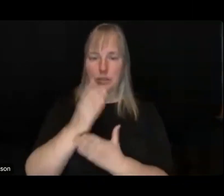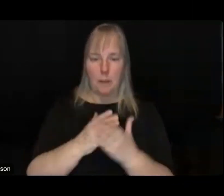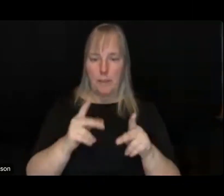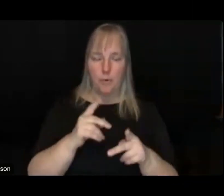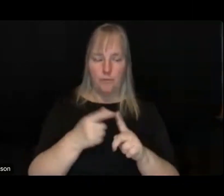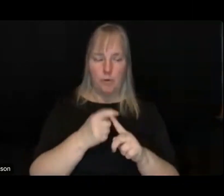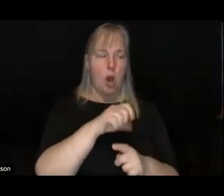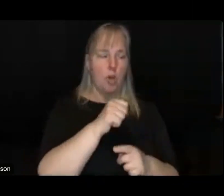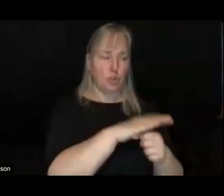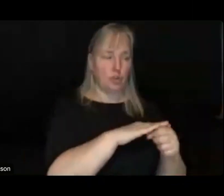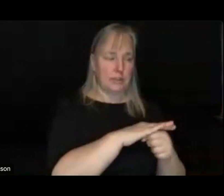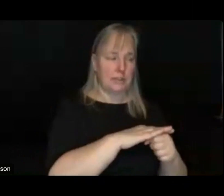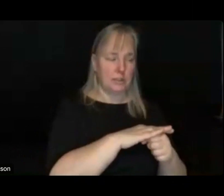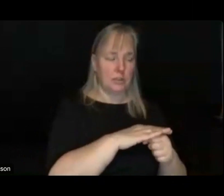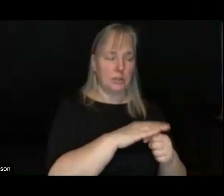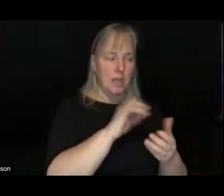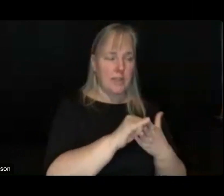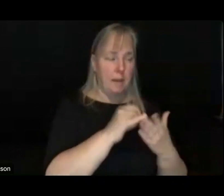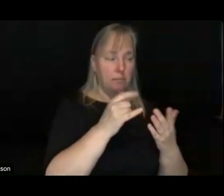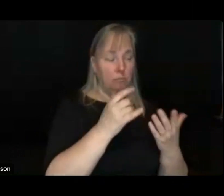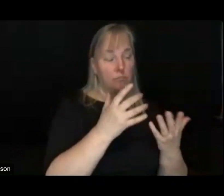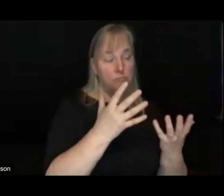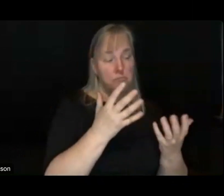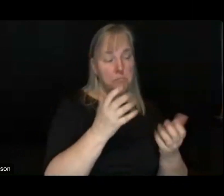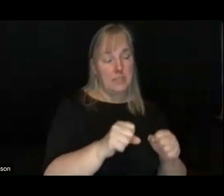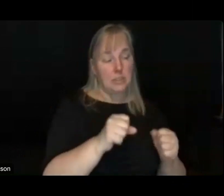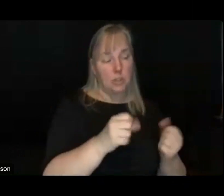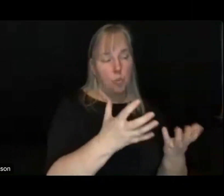County. So those are just a few of the